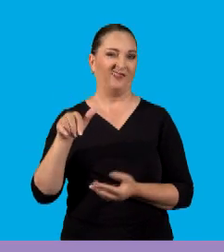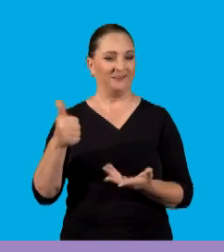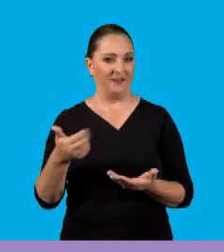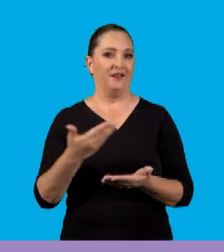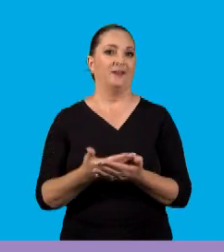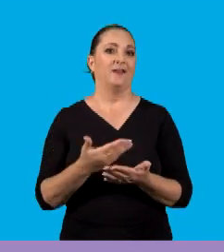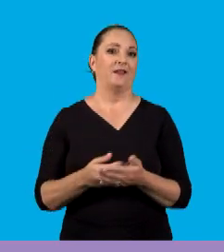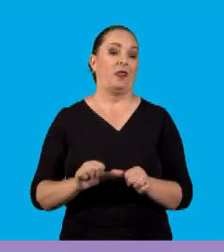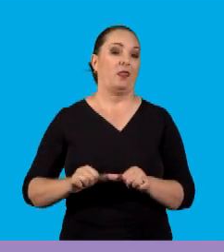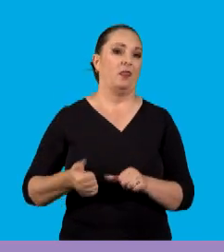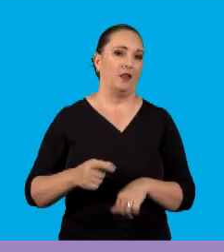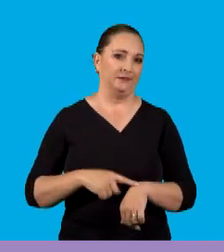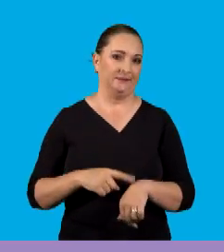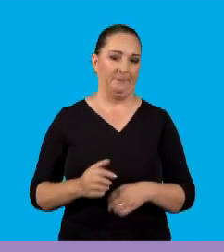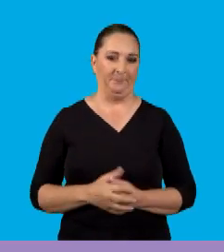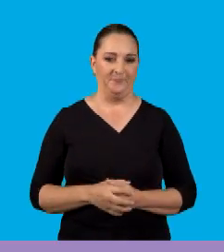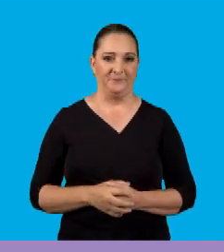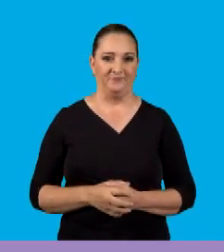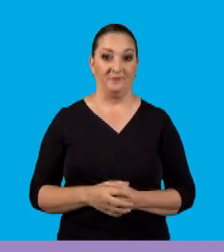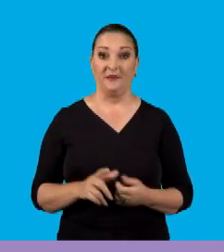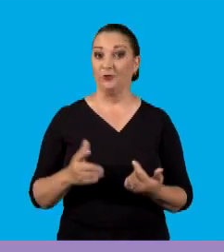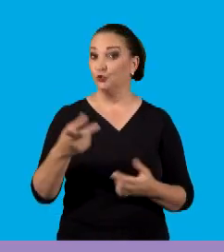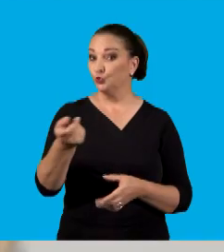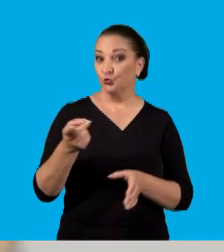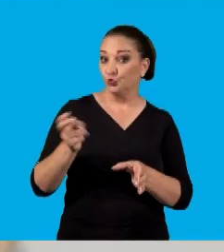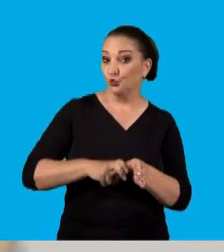there when we speak about that. For now,